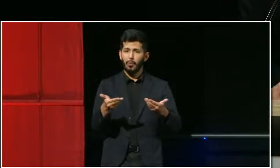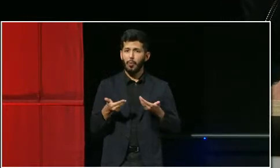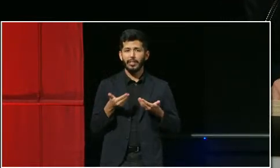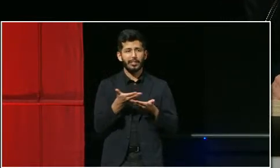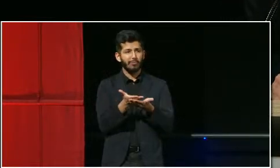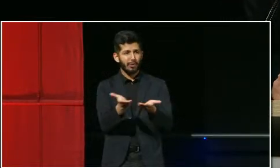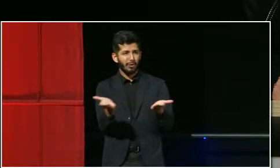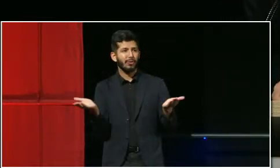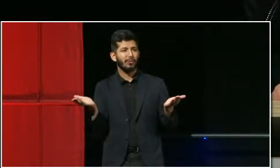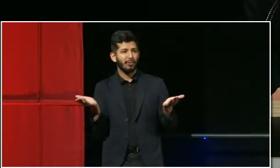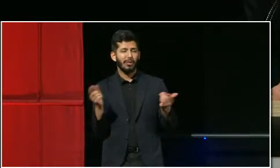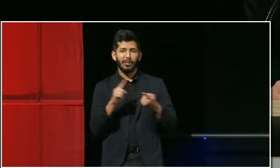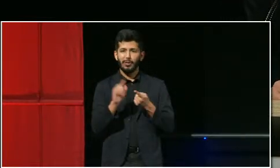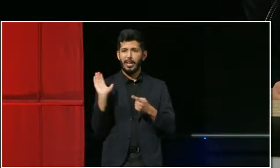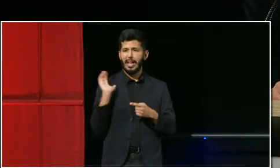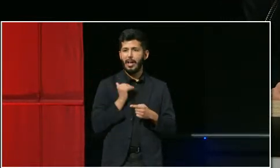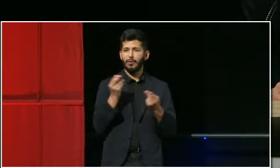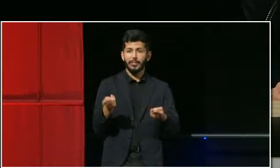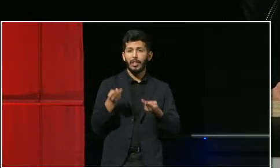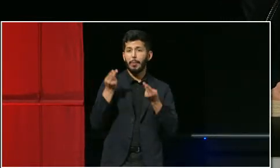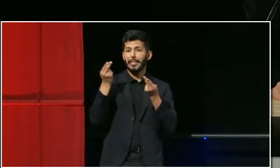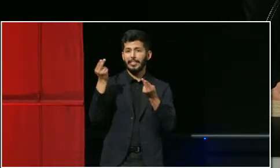to this nominees